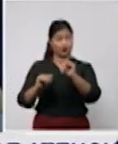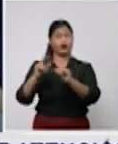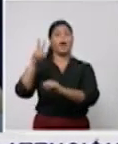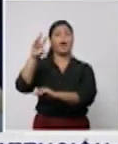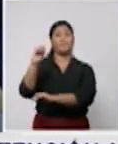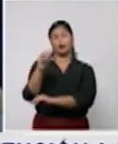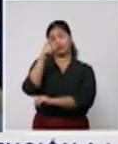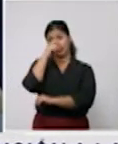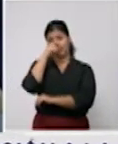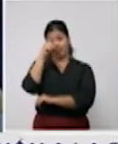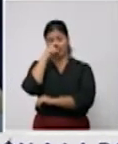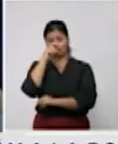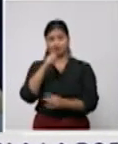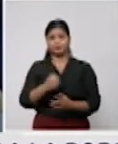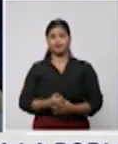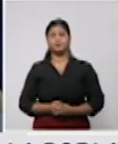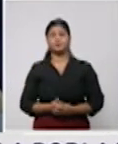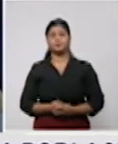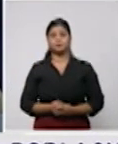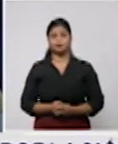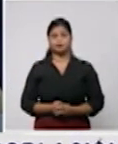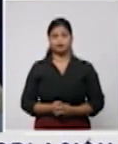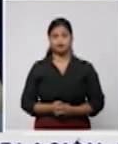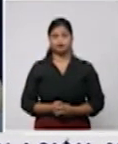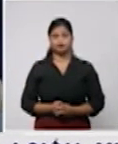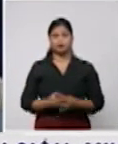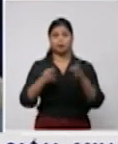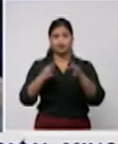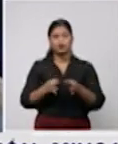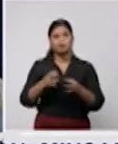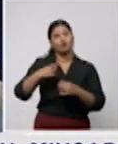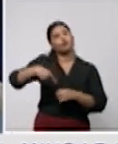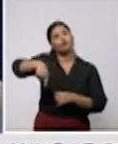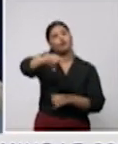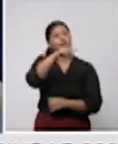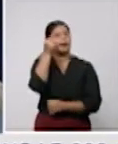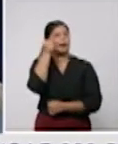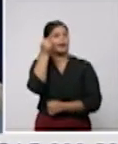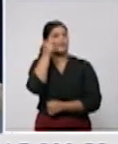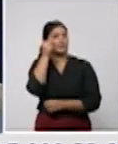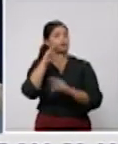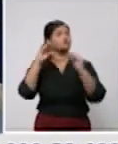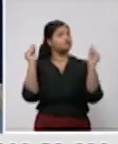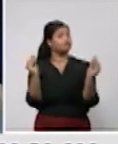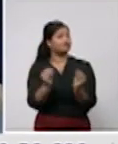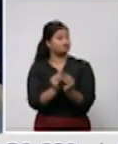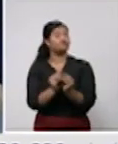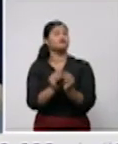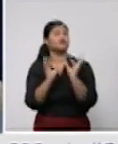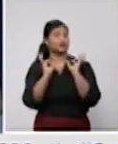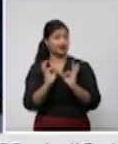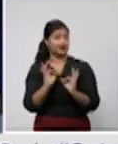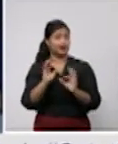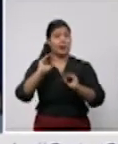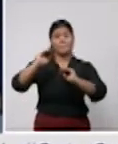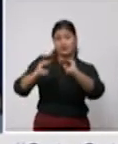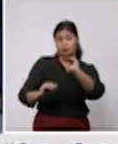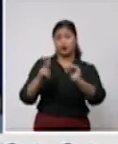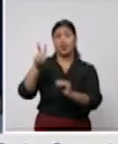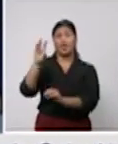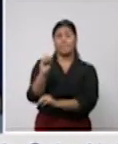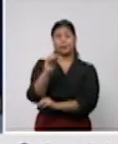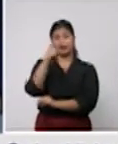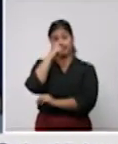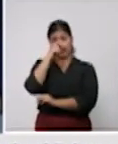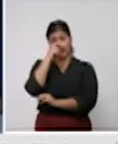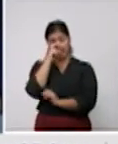Notice how the 10 cases under the age of 20 and the 43 cases between 20 and 39 years of